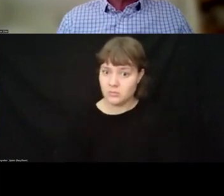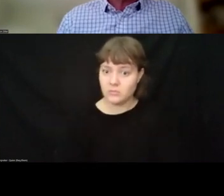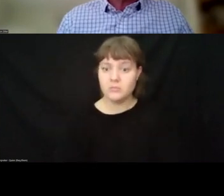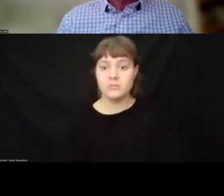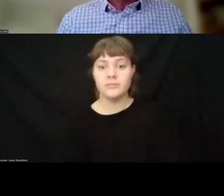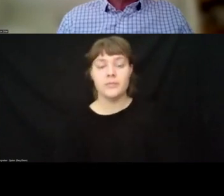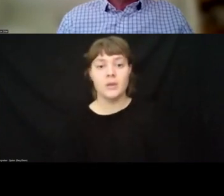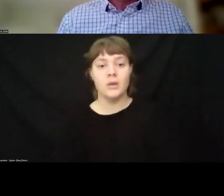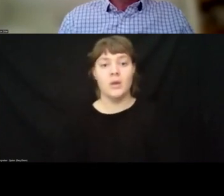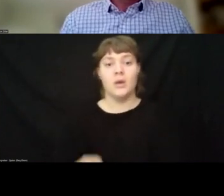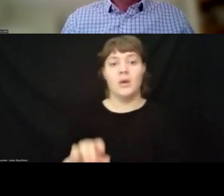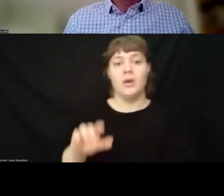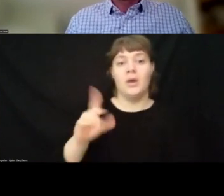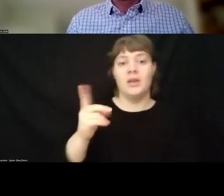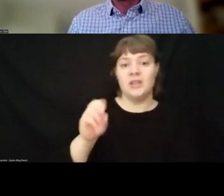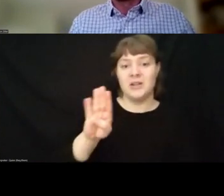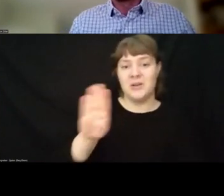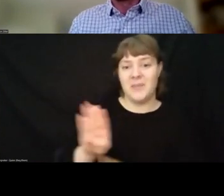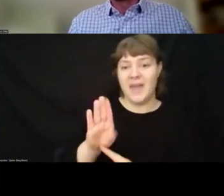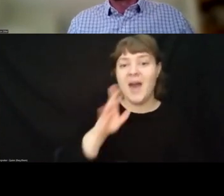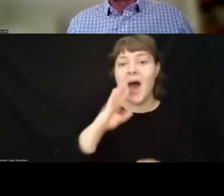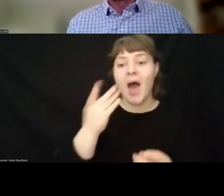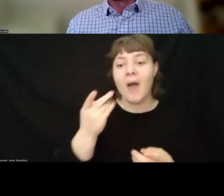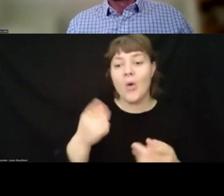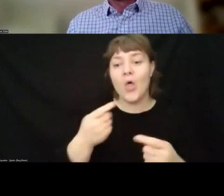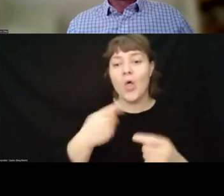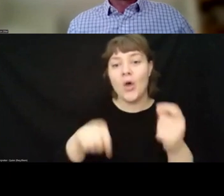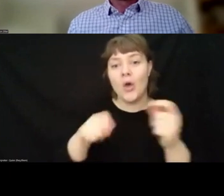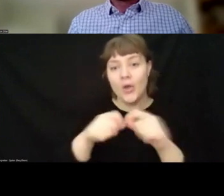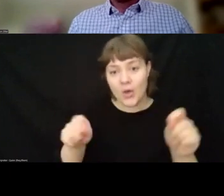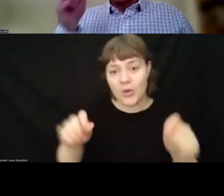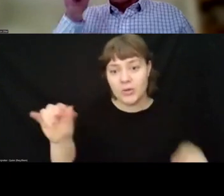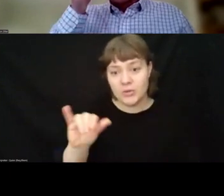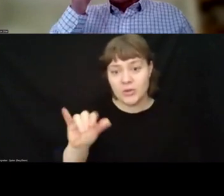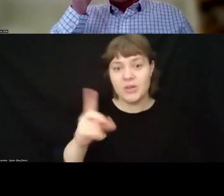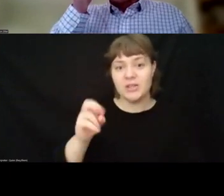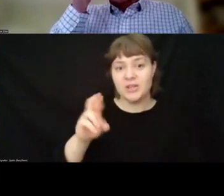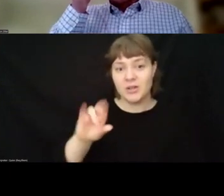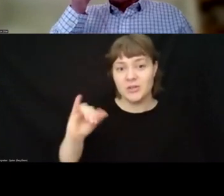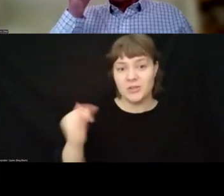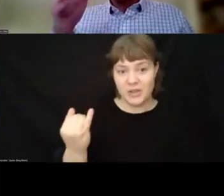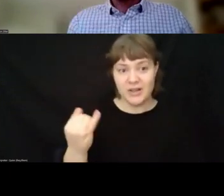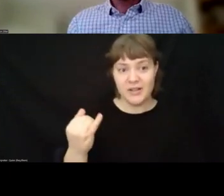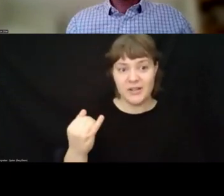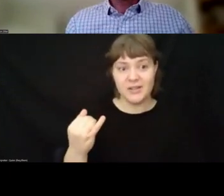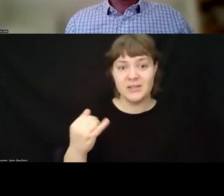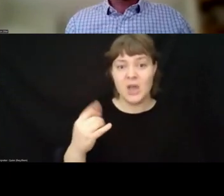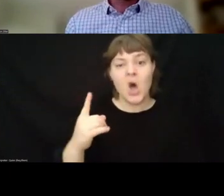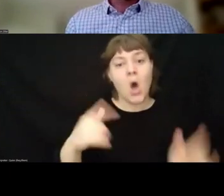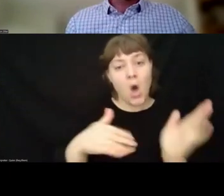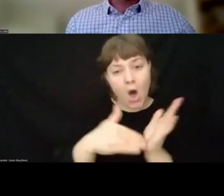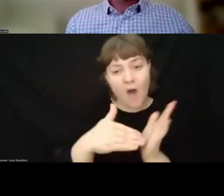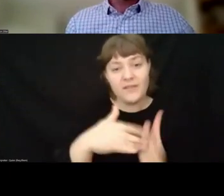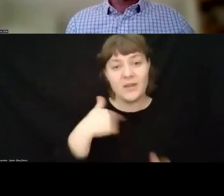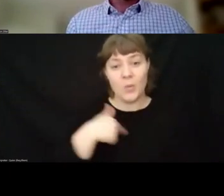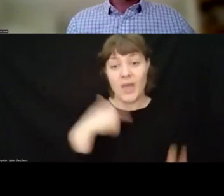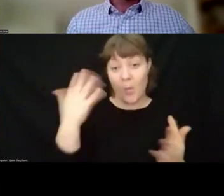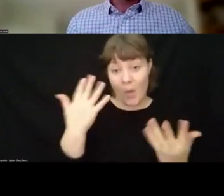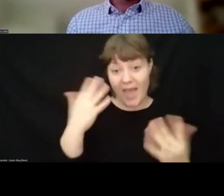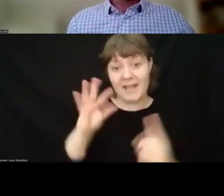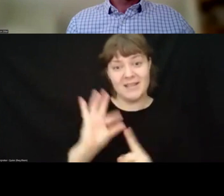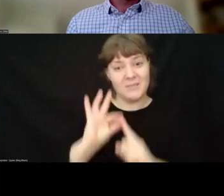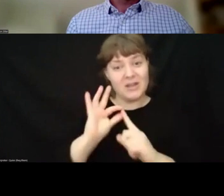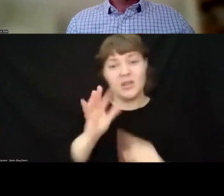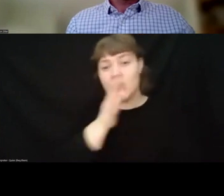will close us, Dr. Janelsens, with oftentimes we wait, especially I see this in the